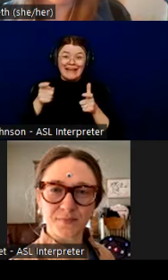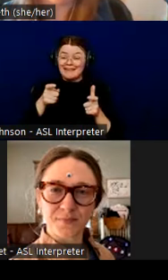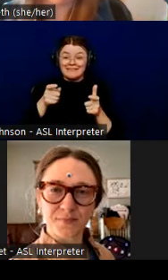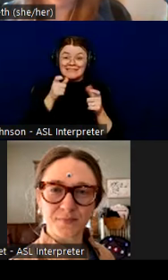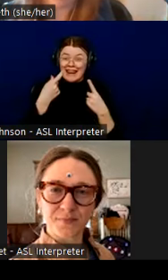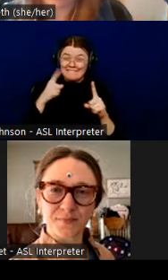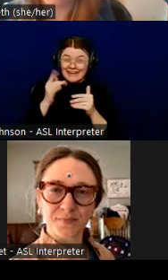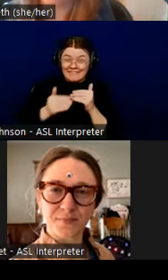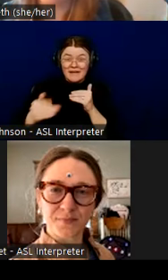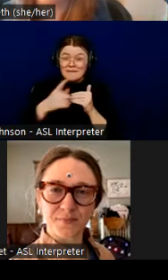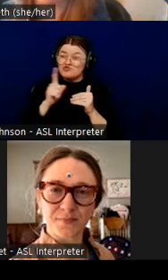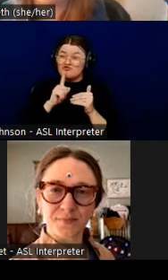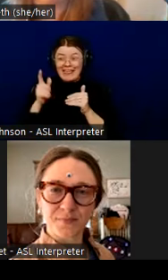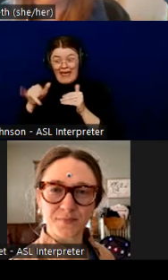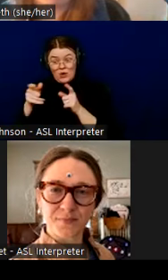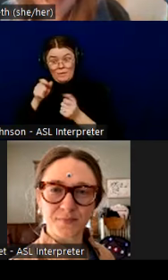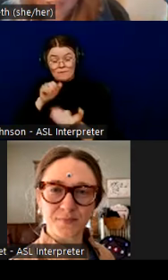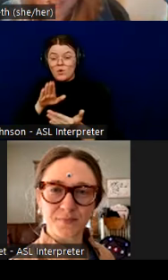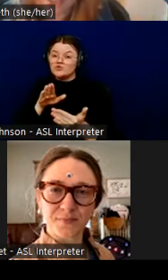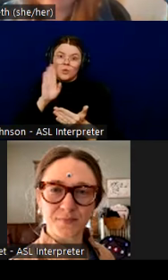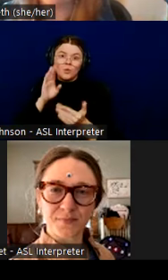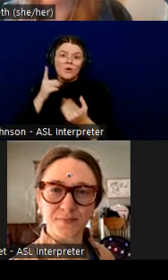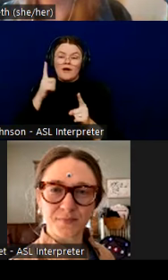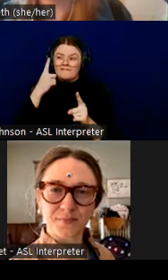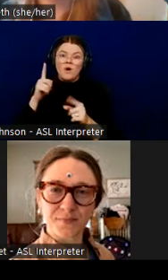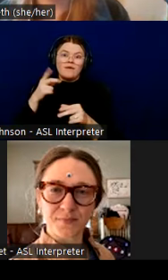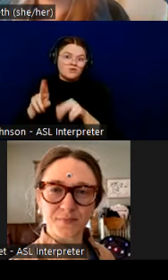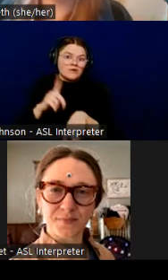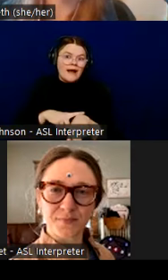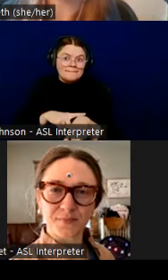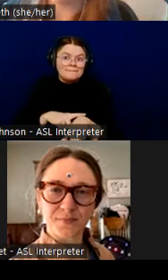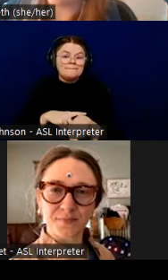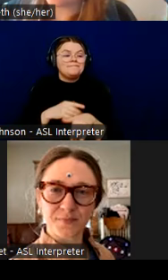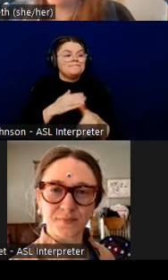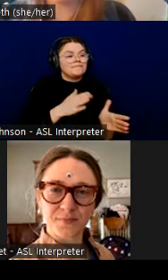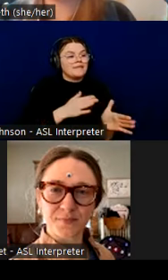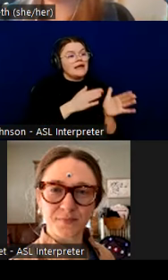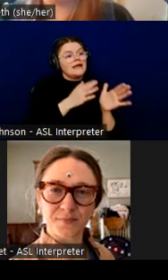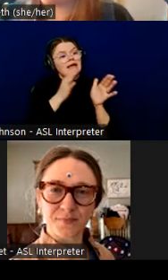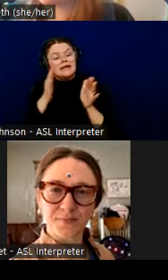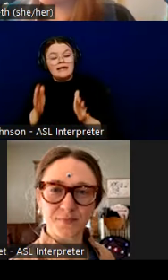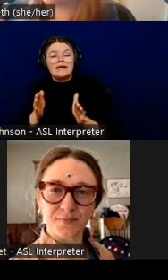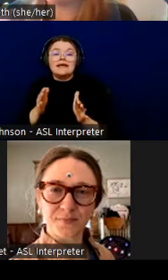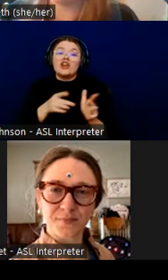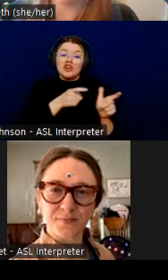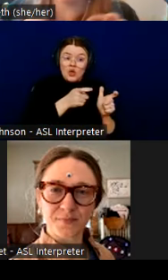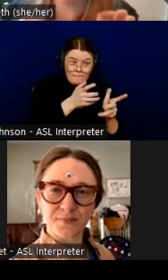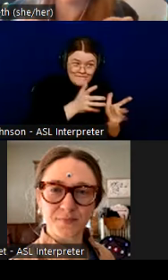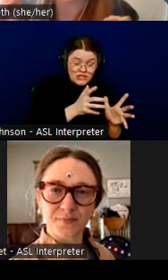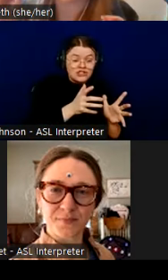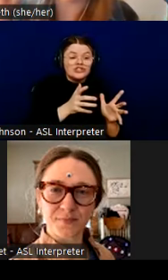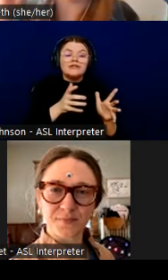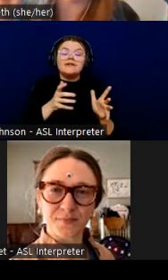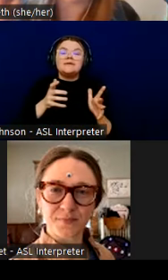you can only cope with so much, they attempt to manage. So they do a lot of work. Victim survivors will